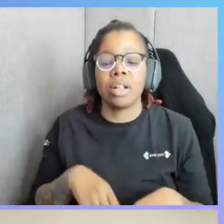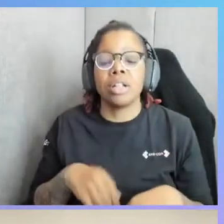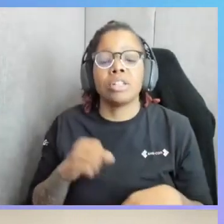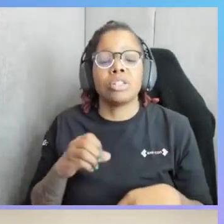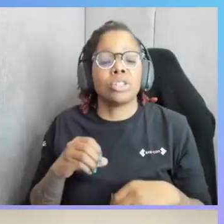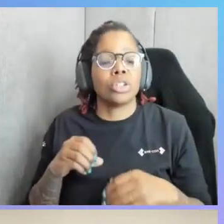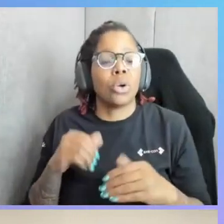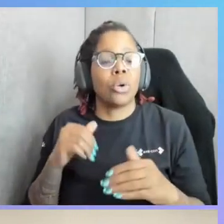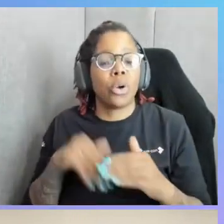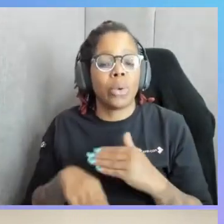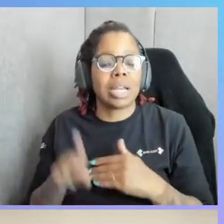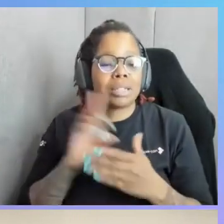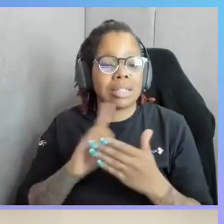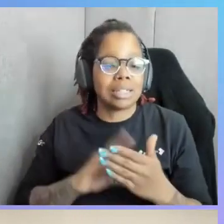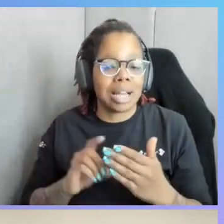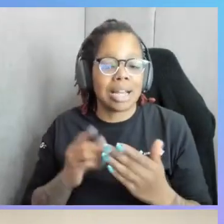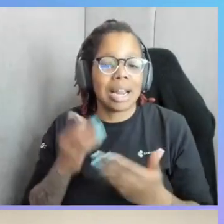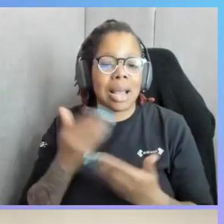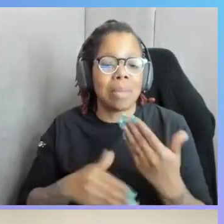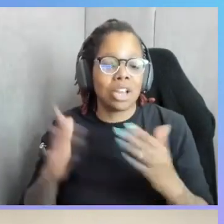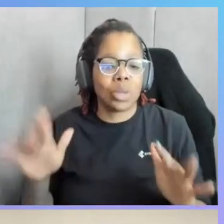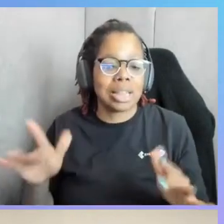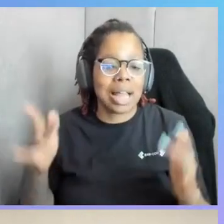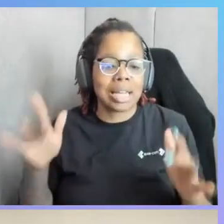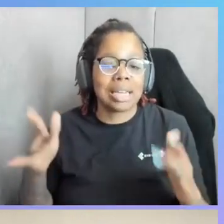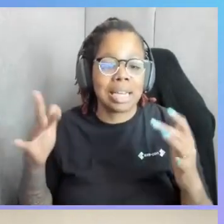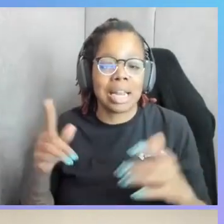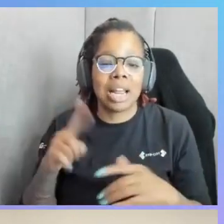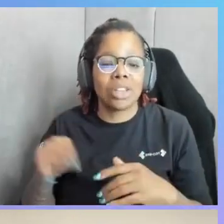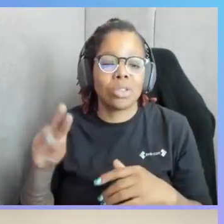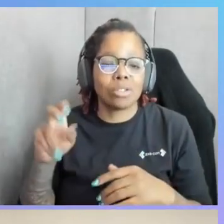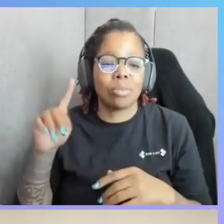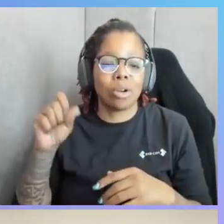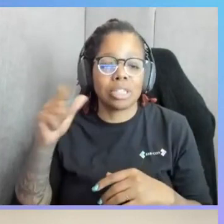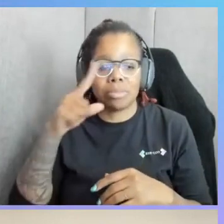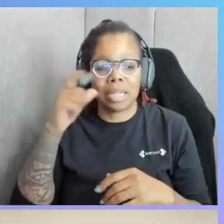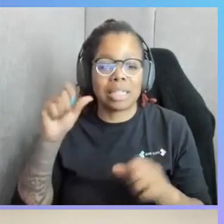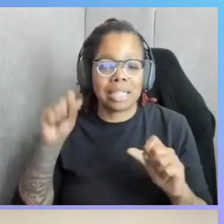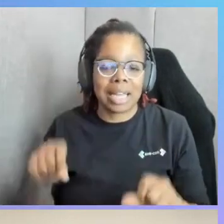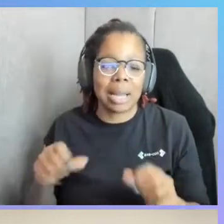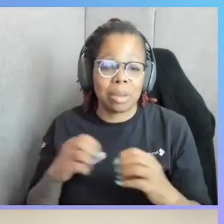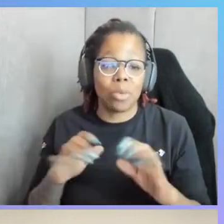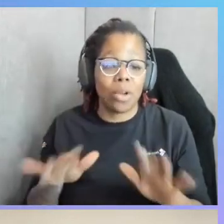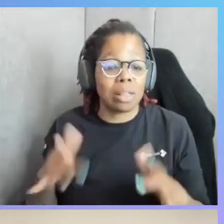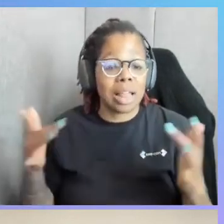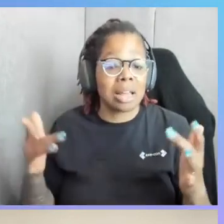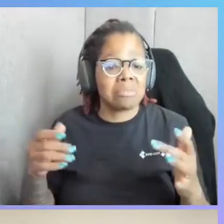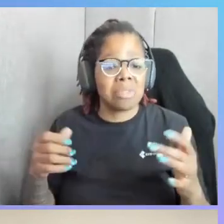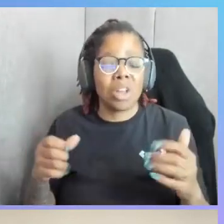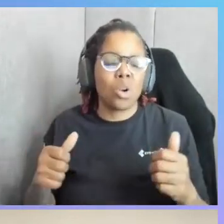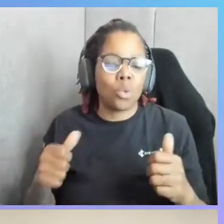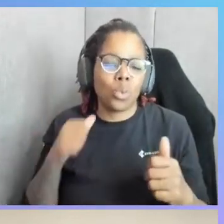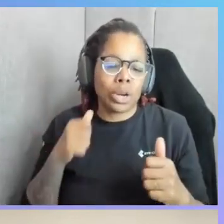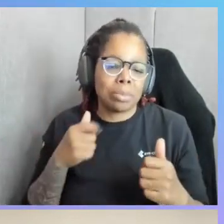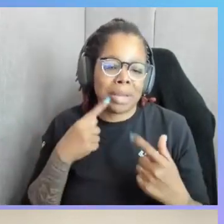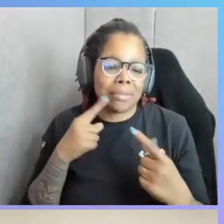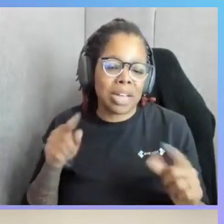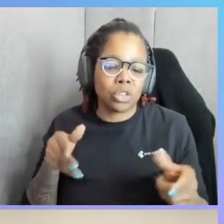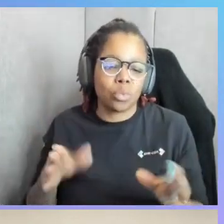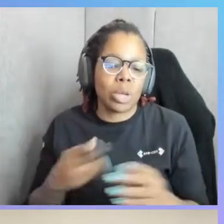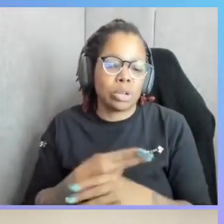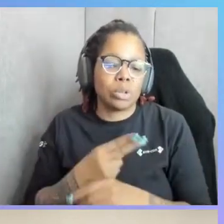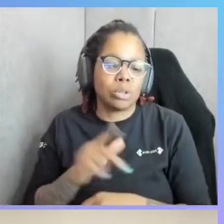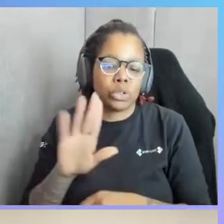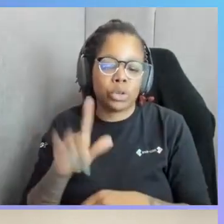into the designs and manually lightening those marks just because they can be lighter wouldn't be an effective use of time. All